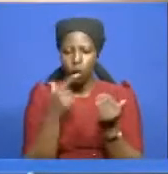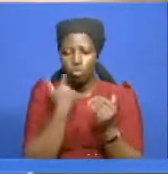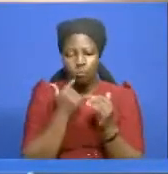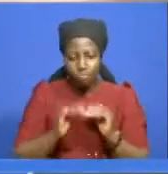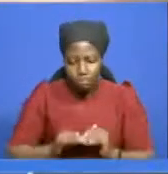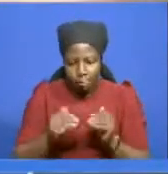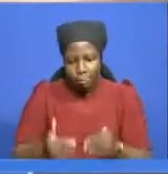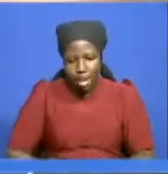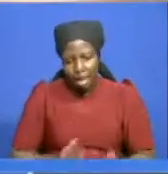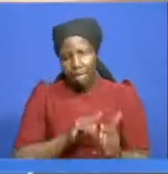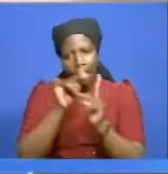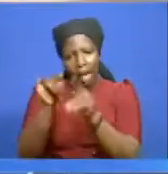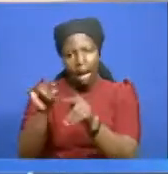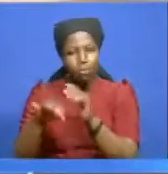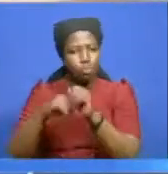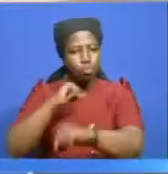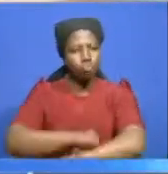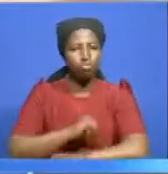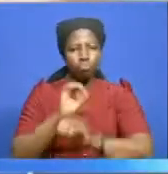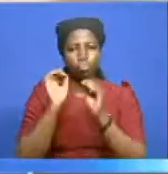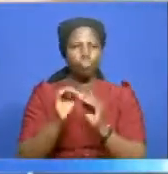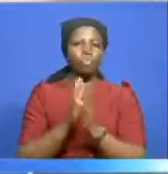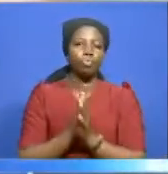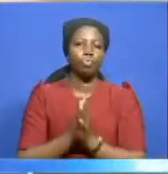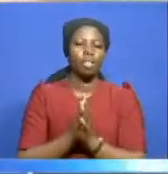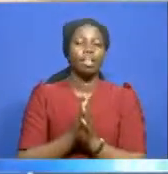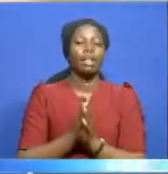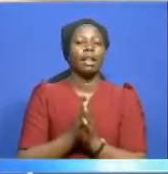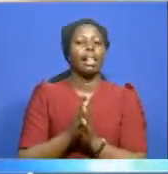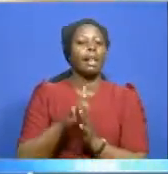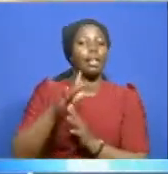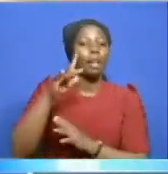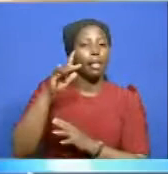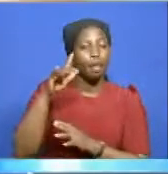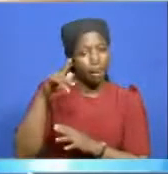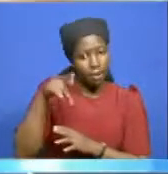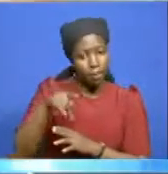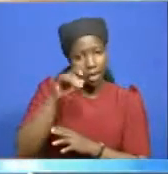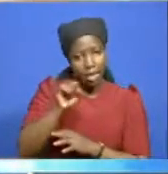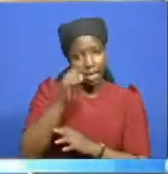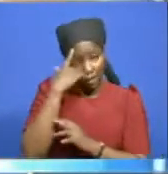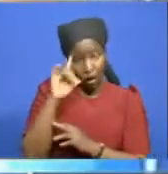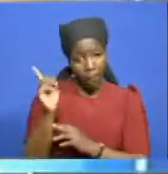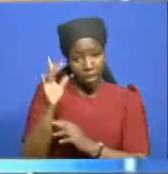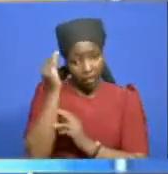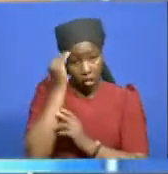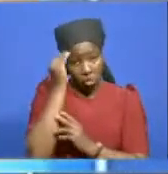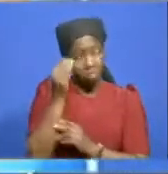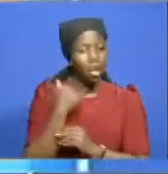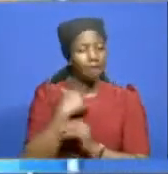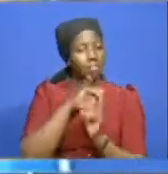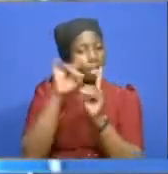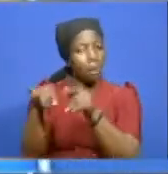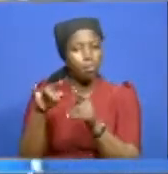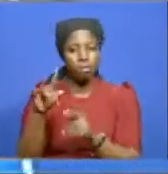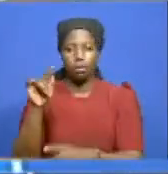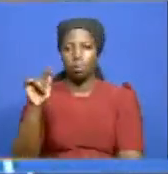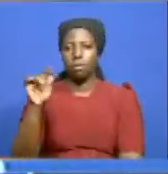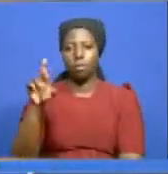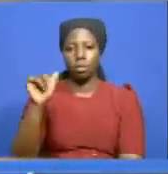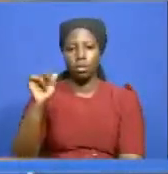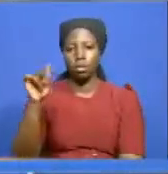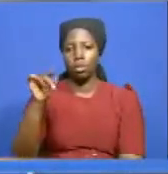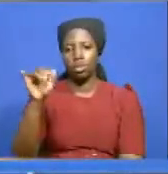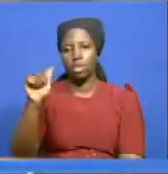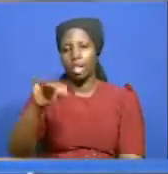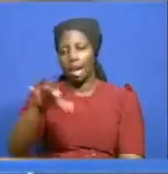Secretary Post-Training and Skills Development in the Ministry of Education, Alfred Cheruiyot, who was in Transnzoia County, warned that all children